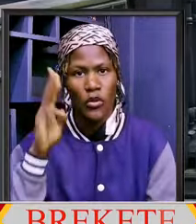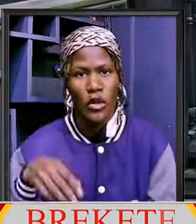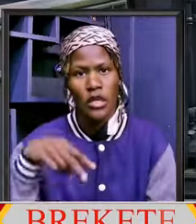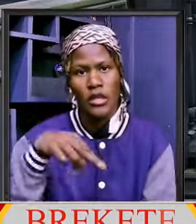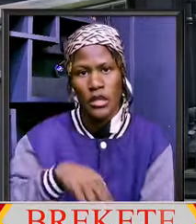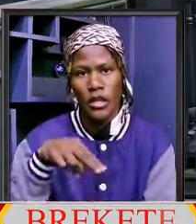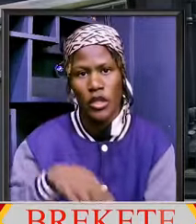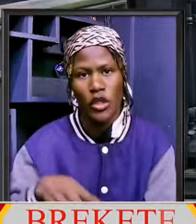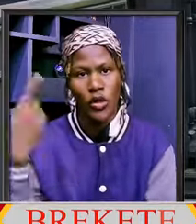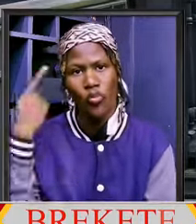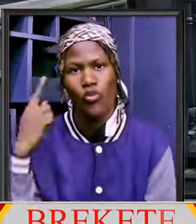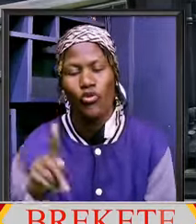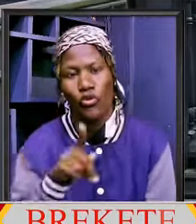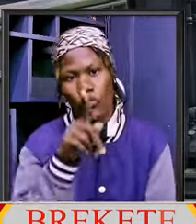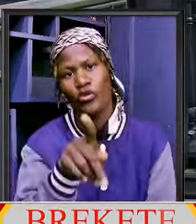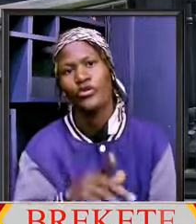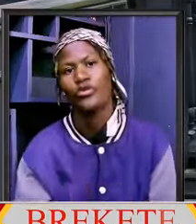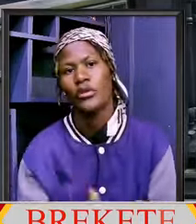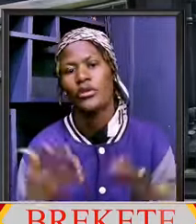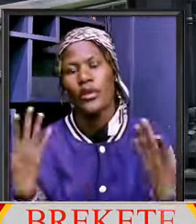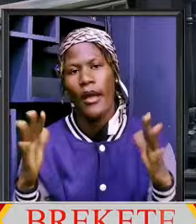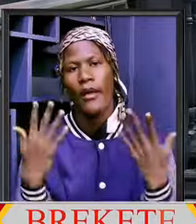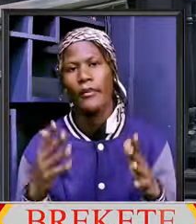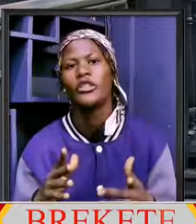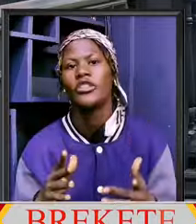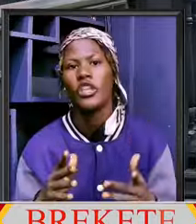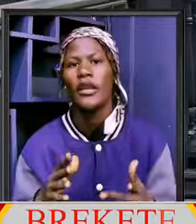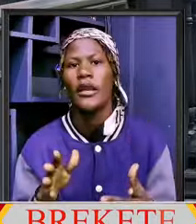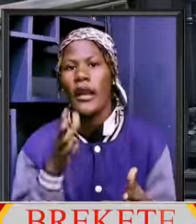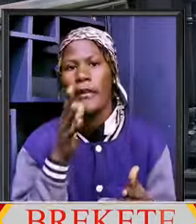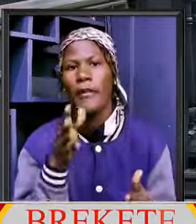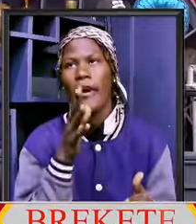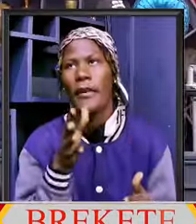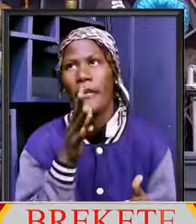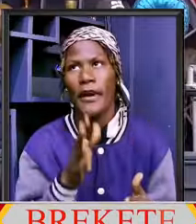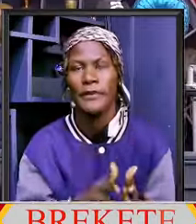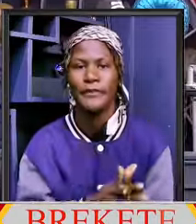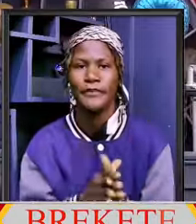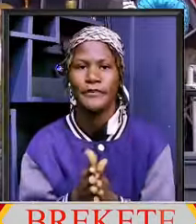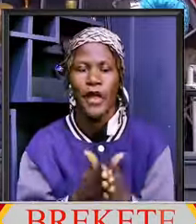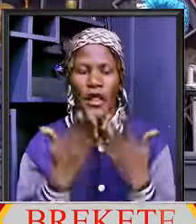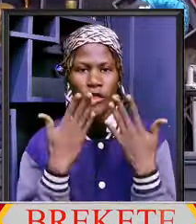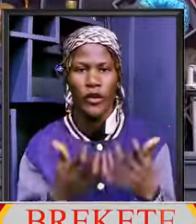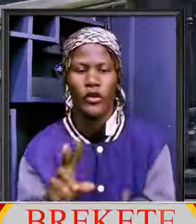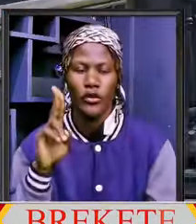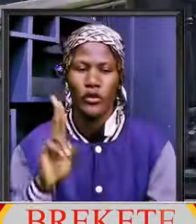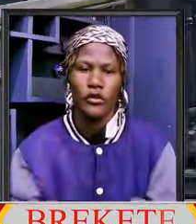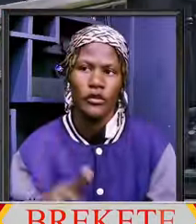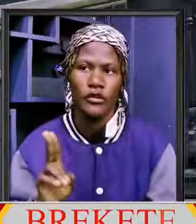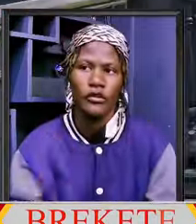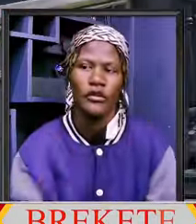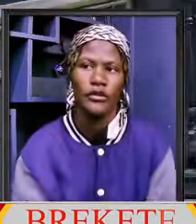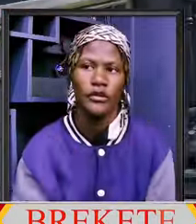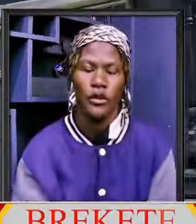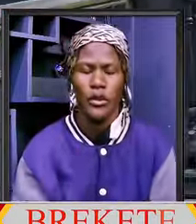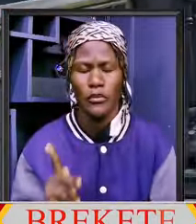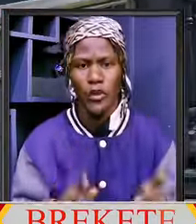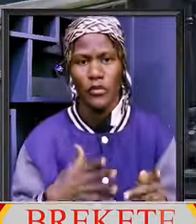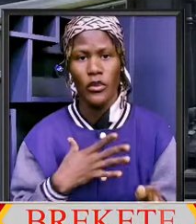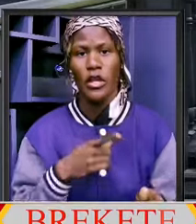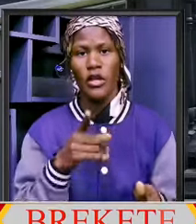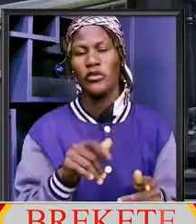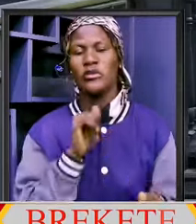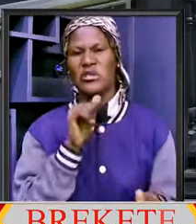don't stand up for you. Let's appreciate mama again. Thank you, sir. Thank you. Sit down. Thank you, sir. Mama, people like you know